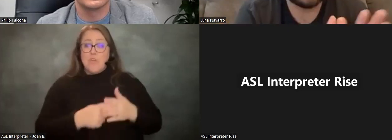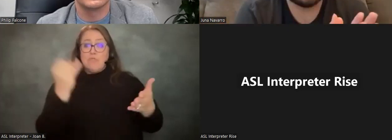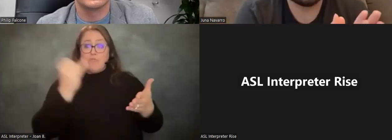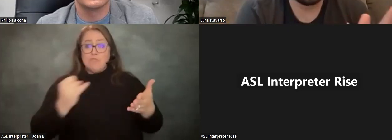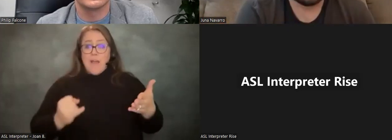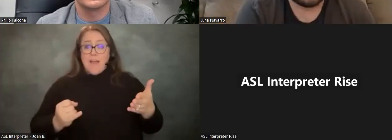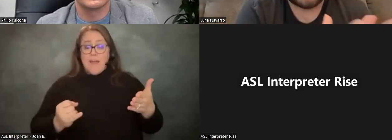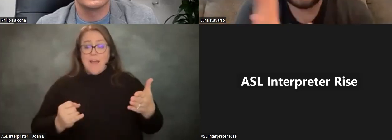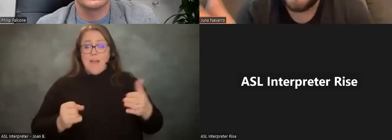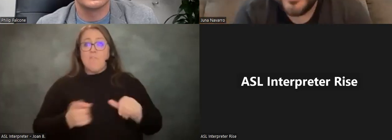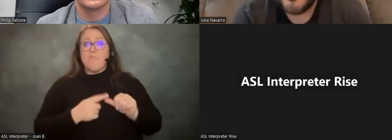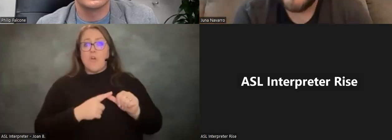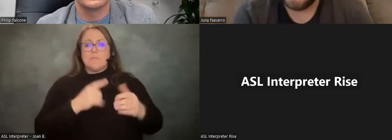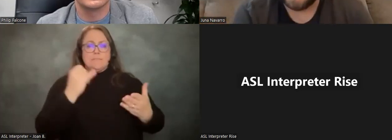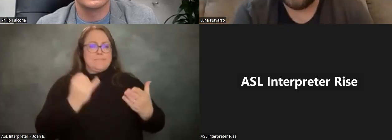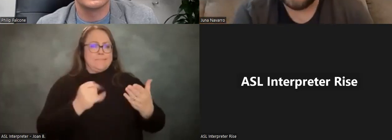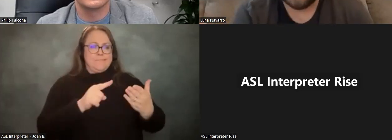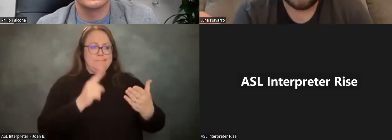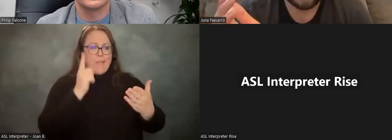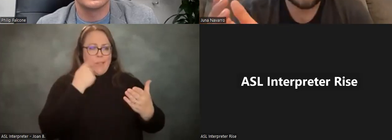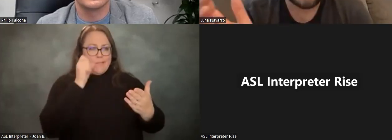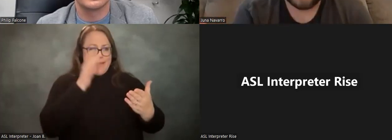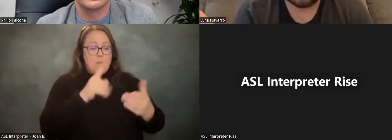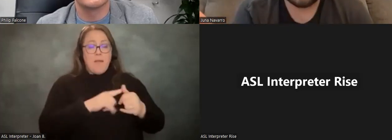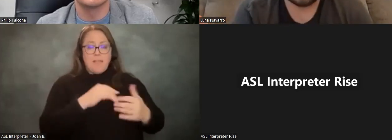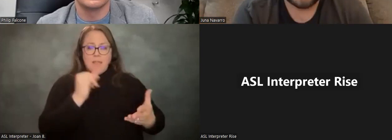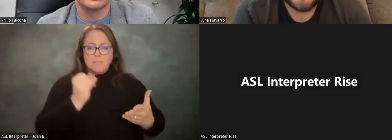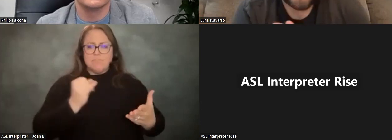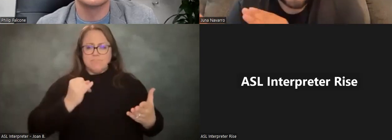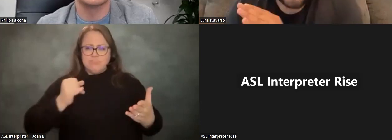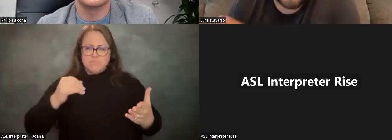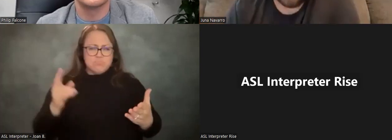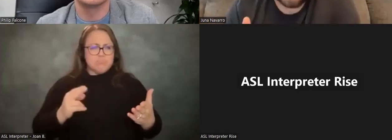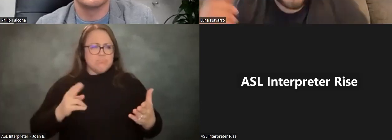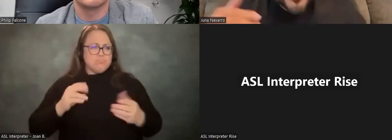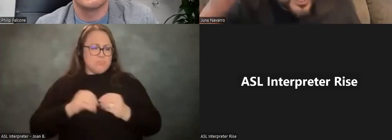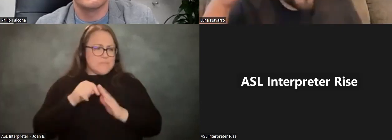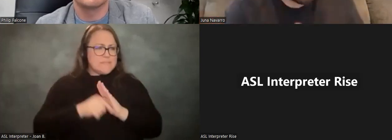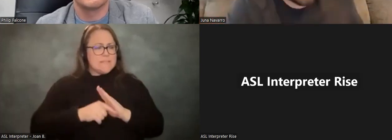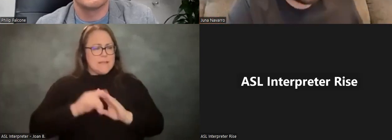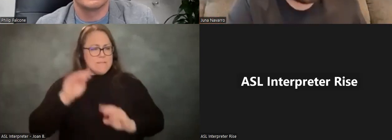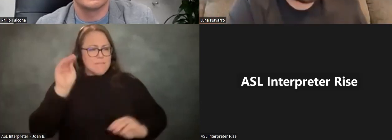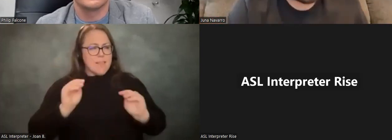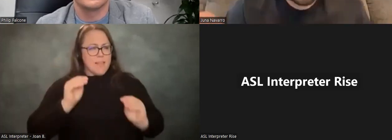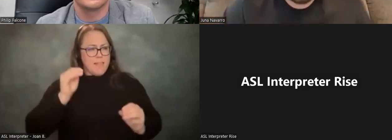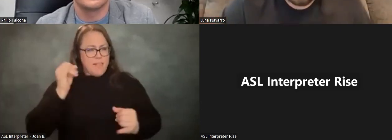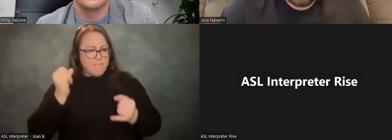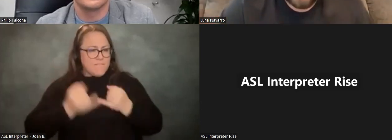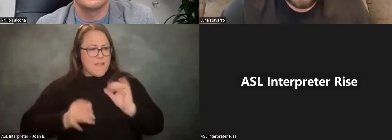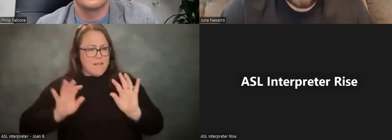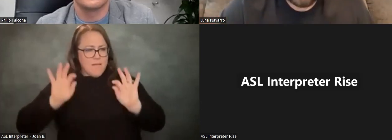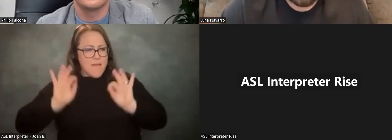the beginning, but by the time it's done, it can be a very celebrated piece. And I just want to add one more point to